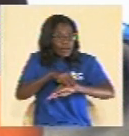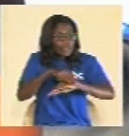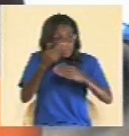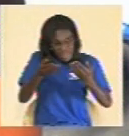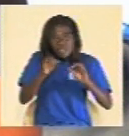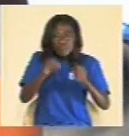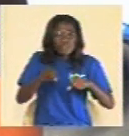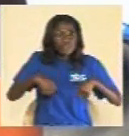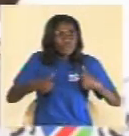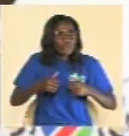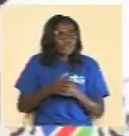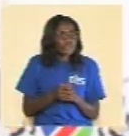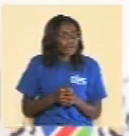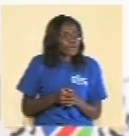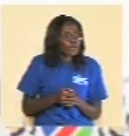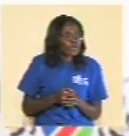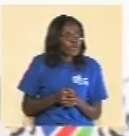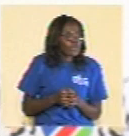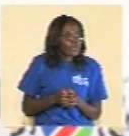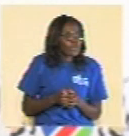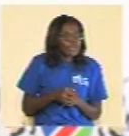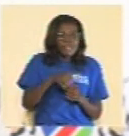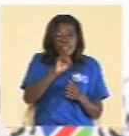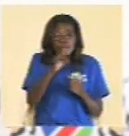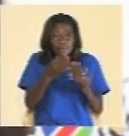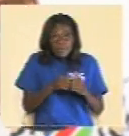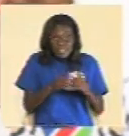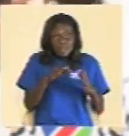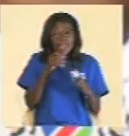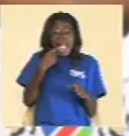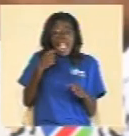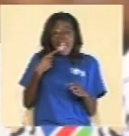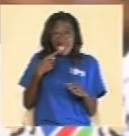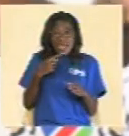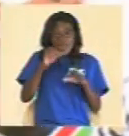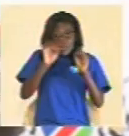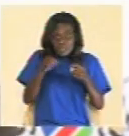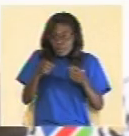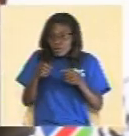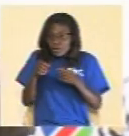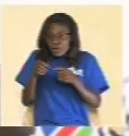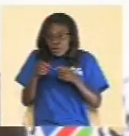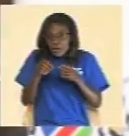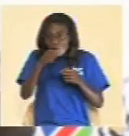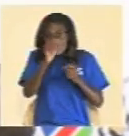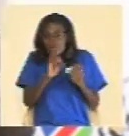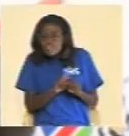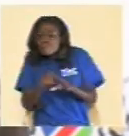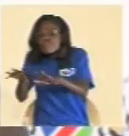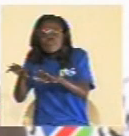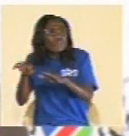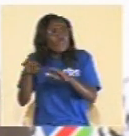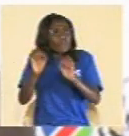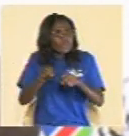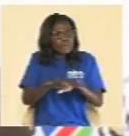what's that? Yeah. But if I started treatment, can I still pass on to the next person? How long does it take for me not to be infectious,